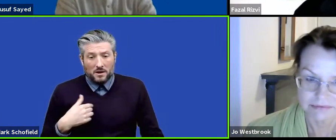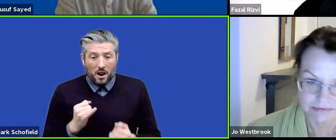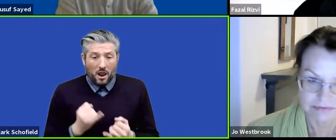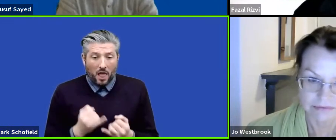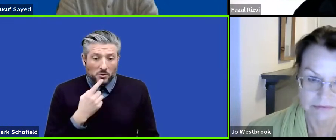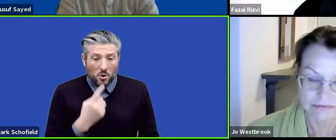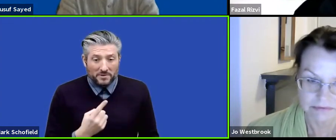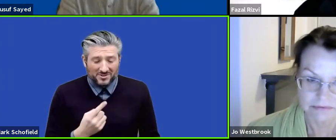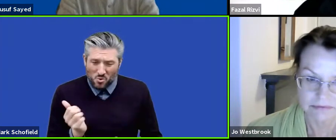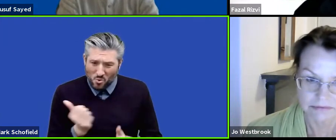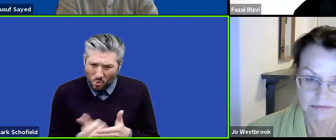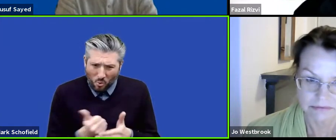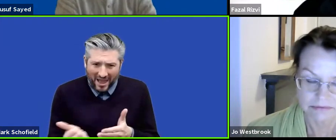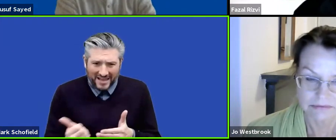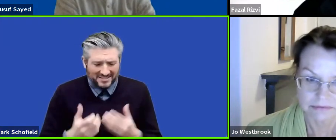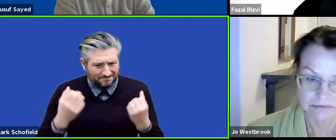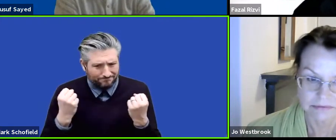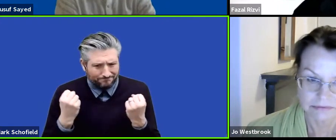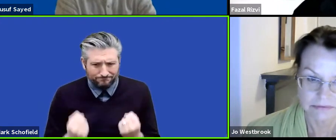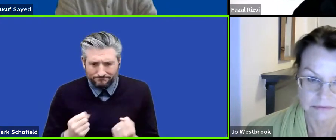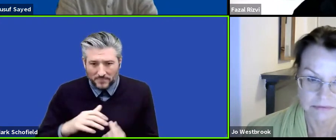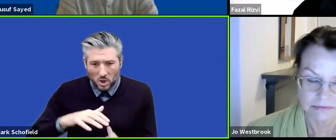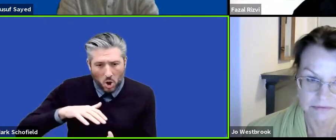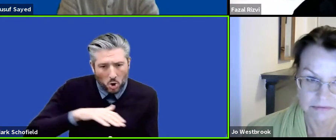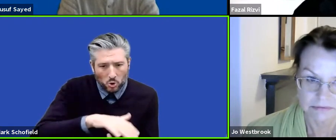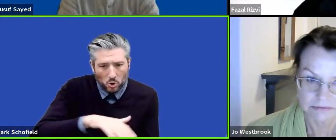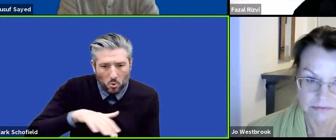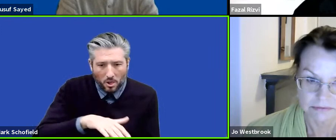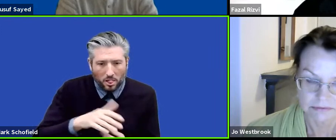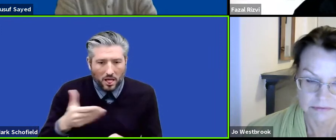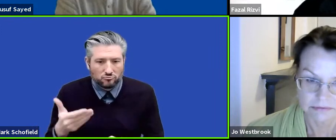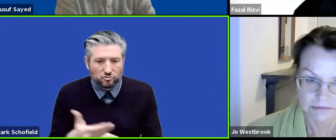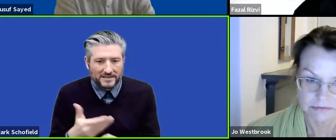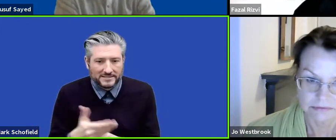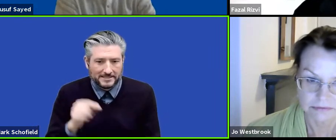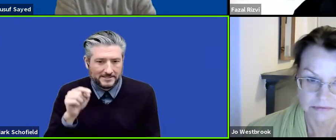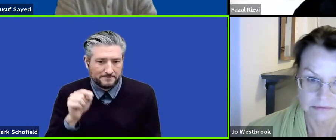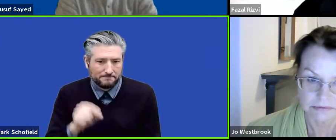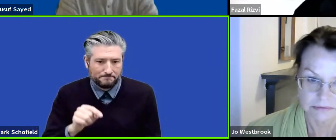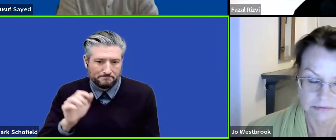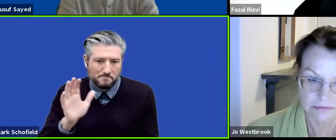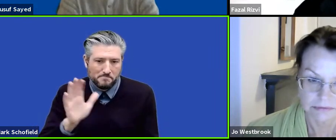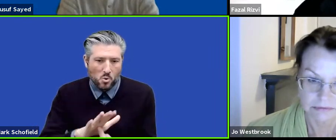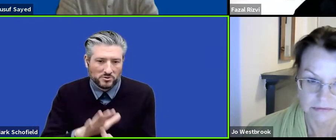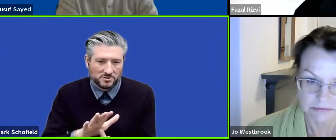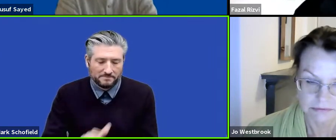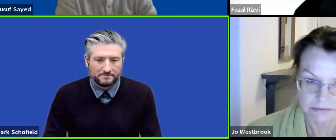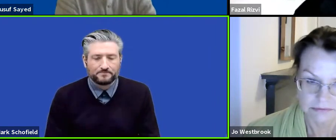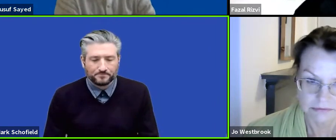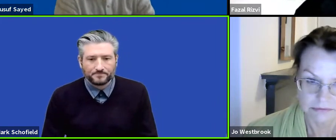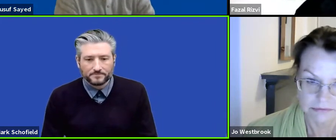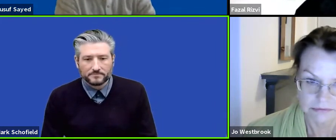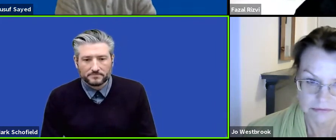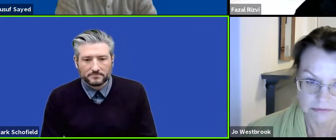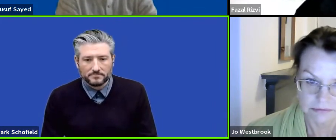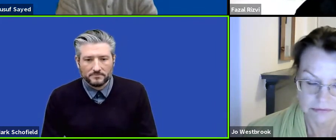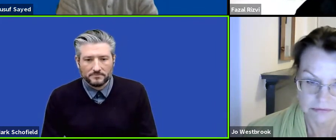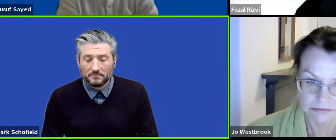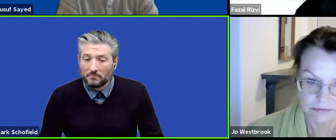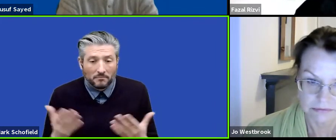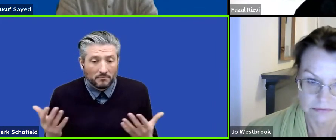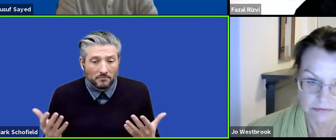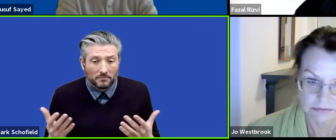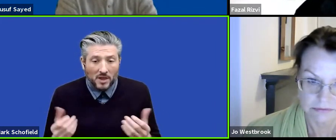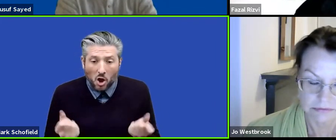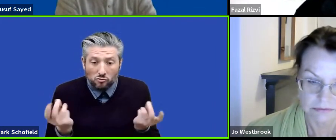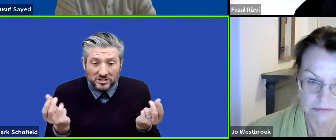local practices that matter. Now, that doesn't mean, of course, that we don't draw resources from a whole range of other